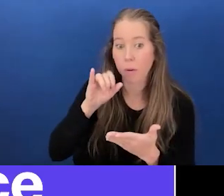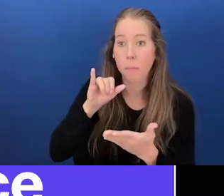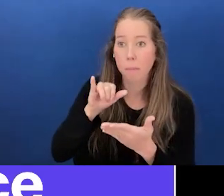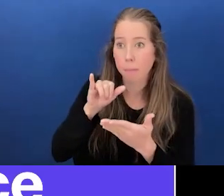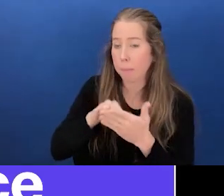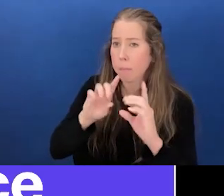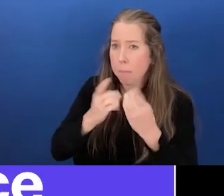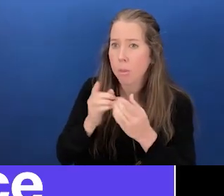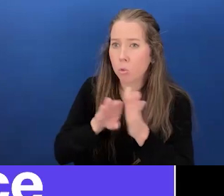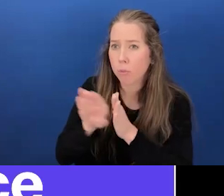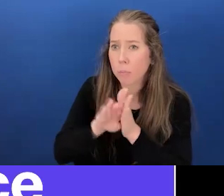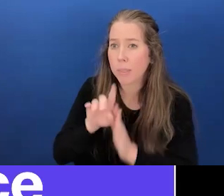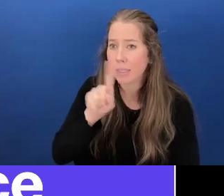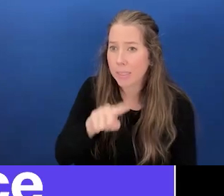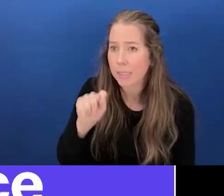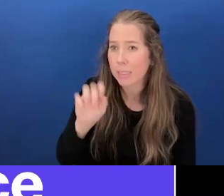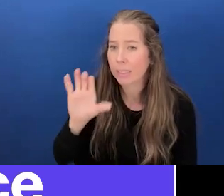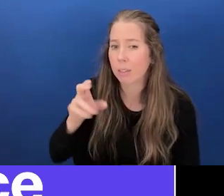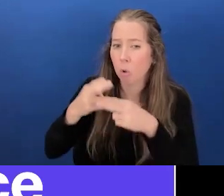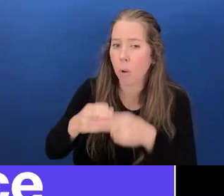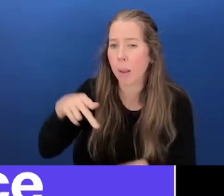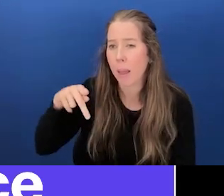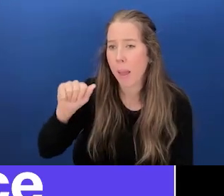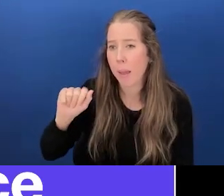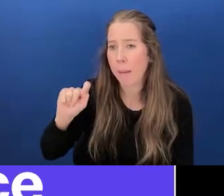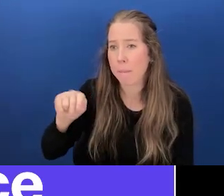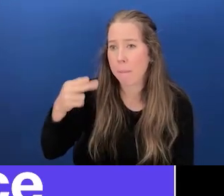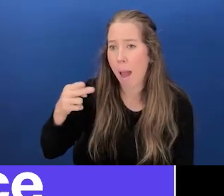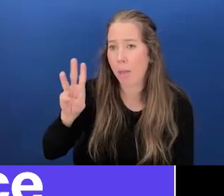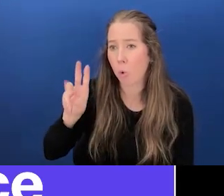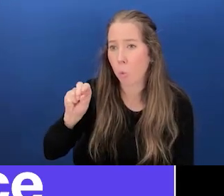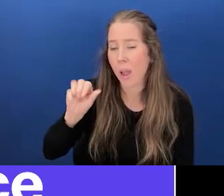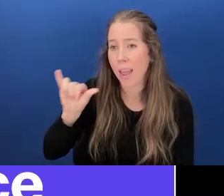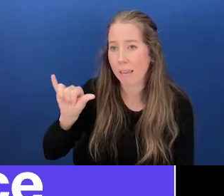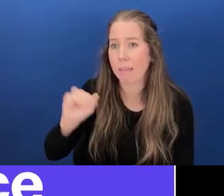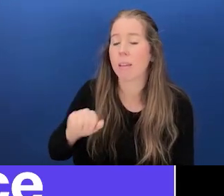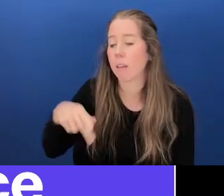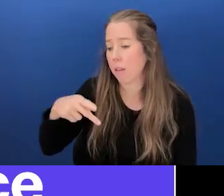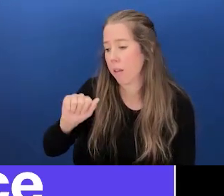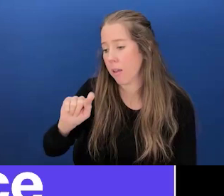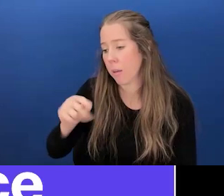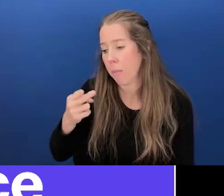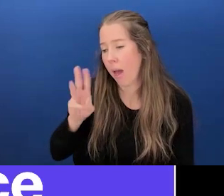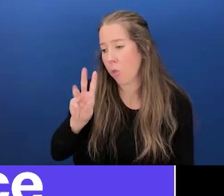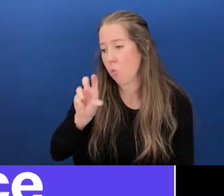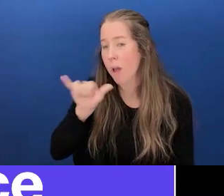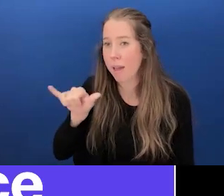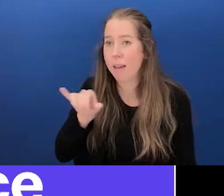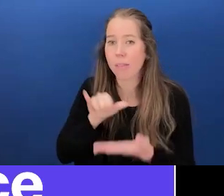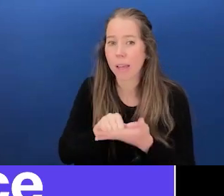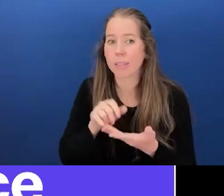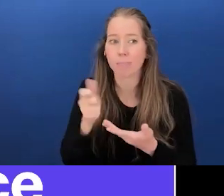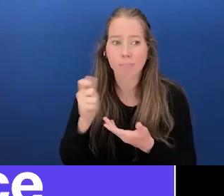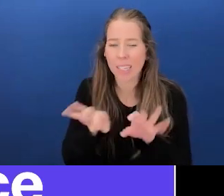develop ZTC, what are called pathways, okay? And so a pathway is just any degree or